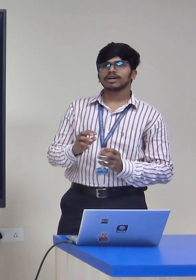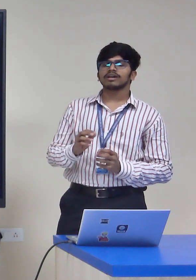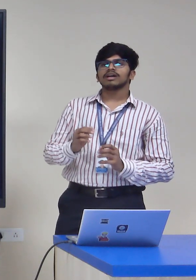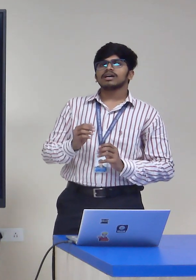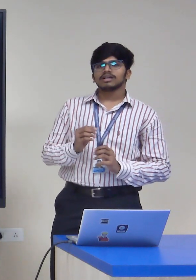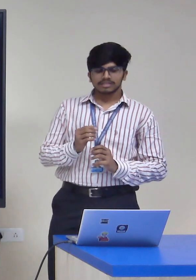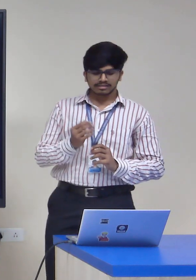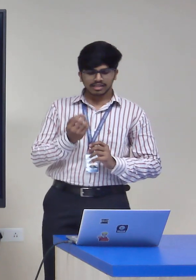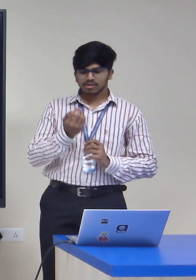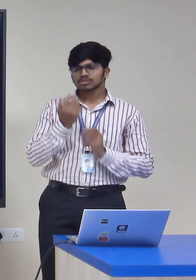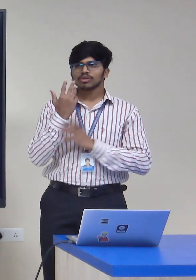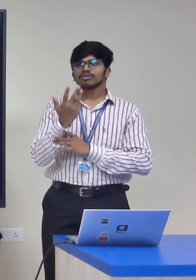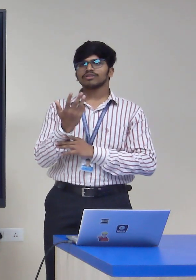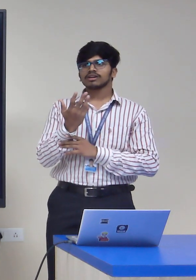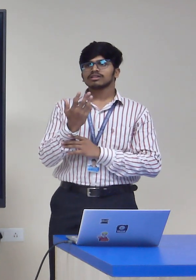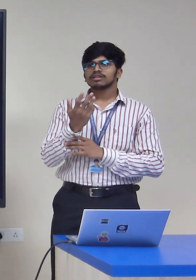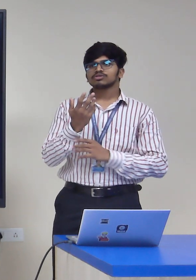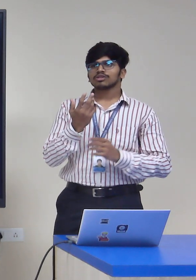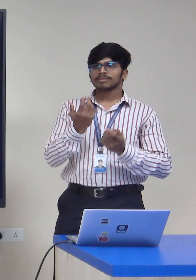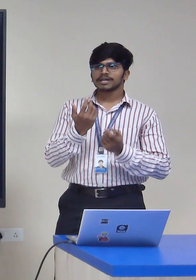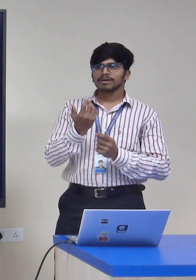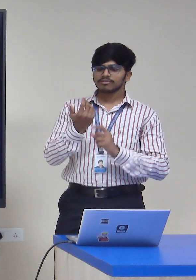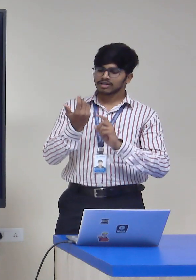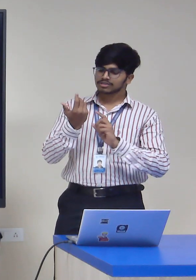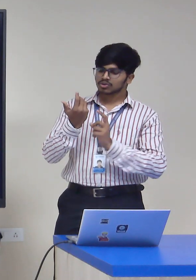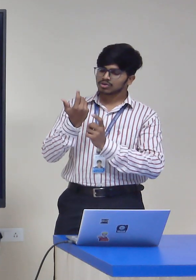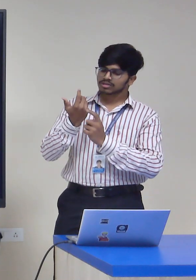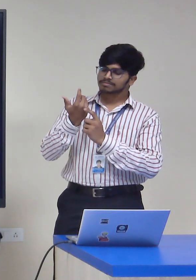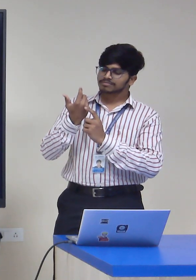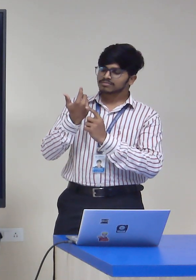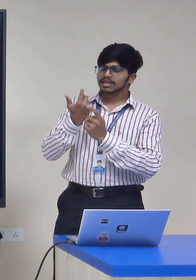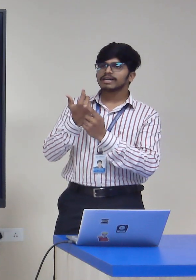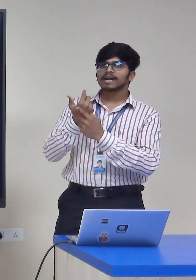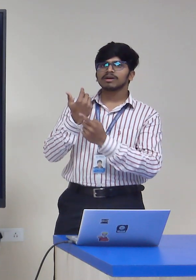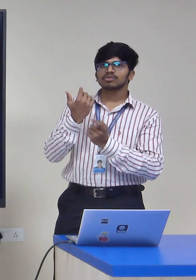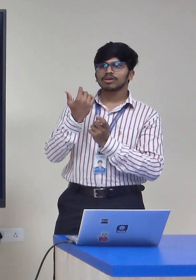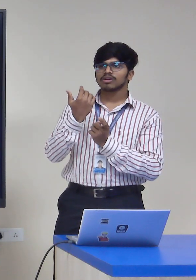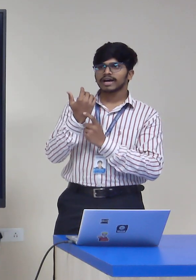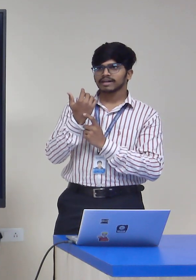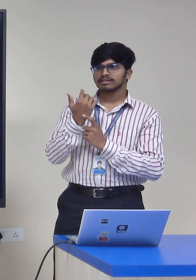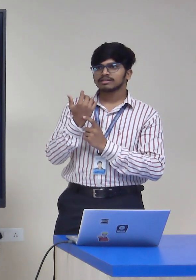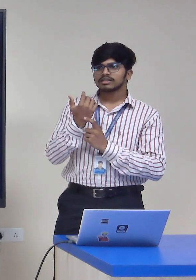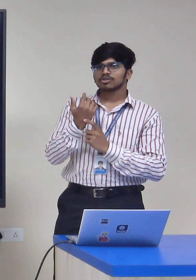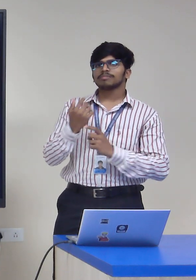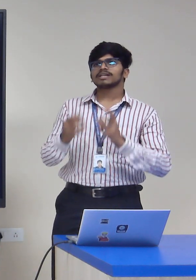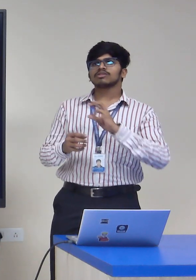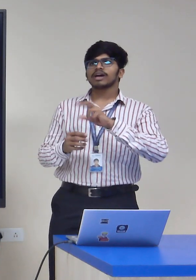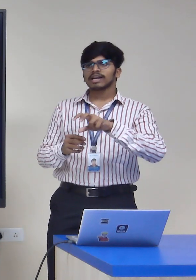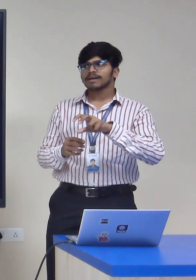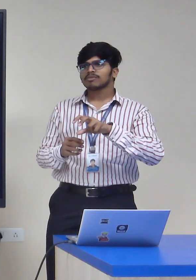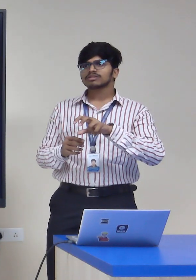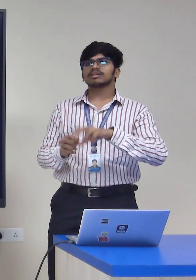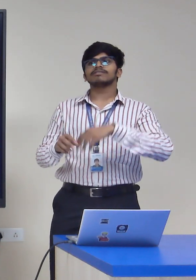tool, where just think you are showing your finger. So the media pipe will show some landmarks over your hand. So that based